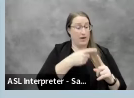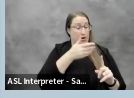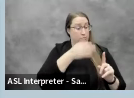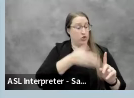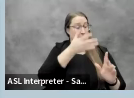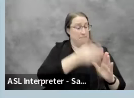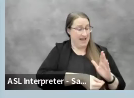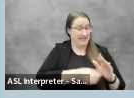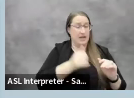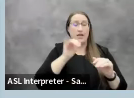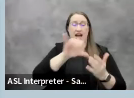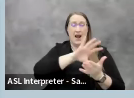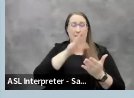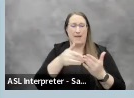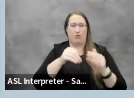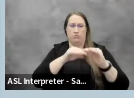is under